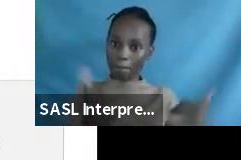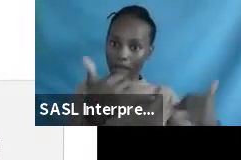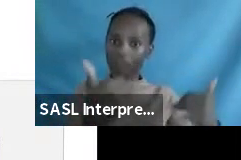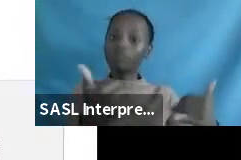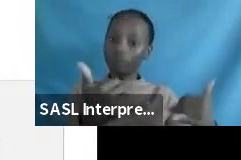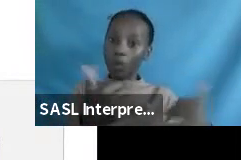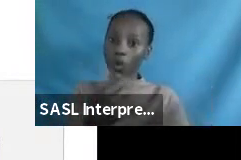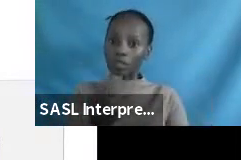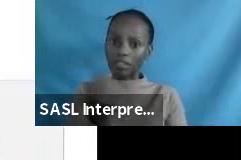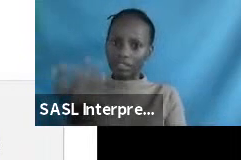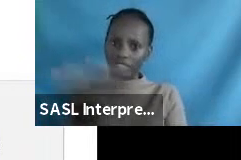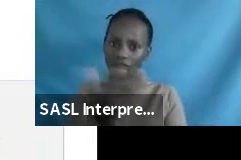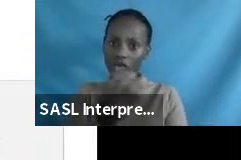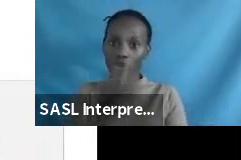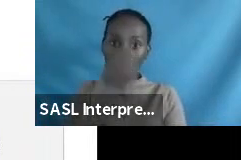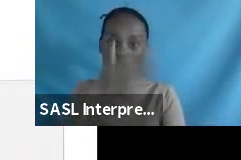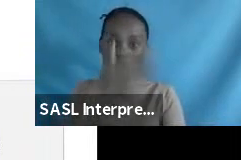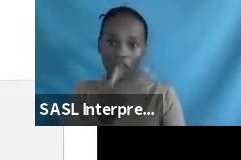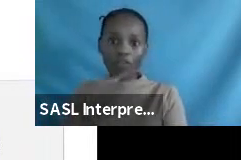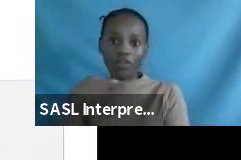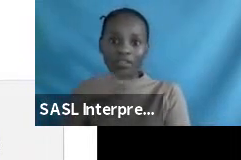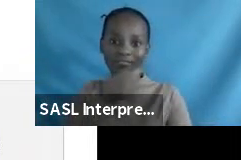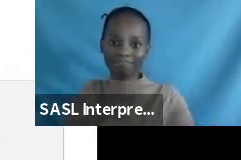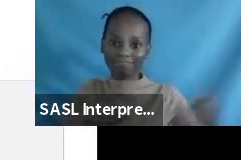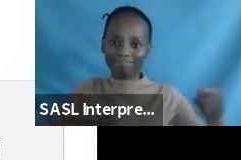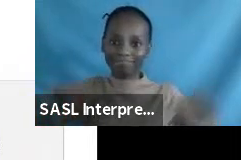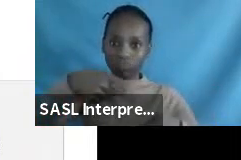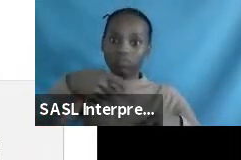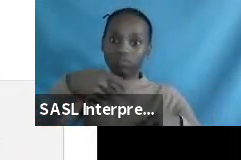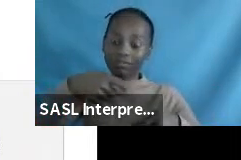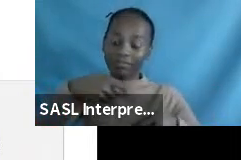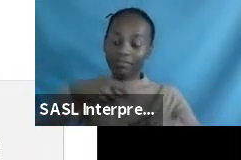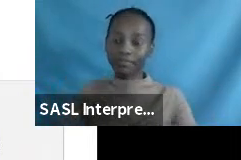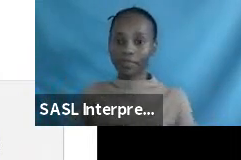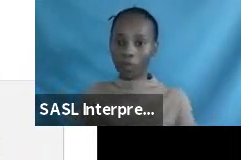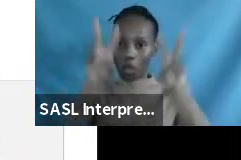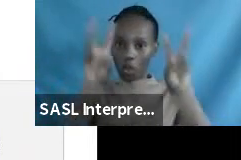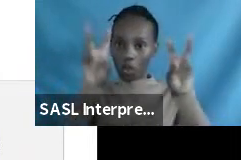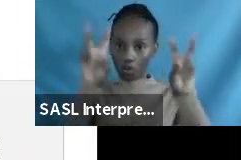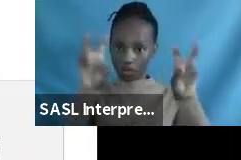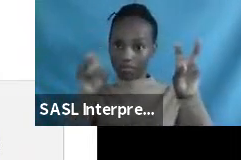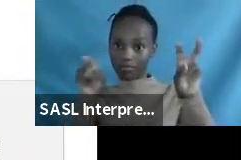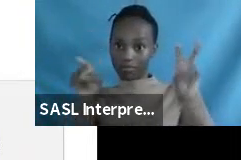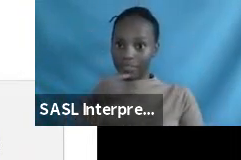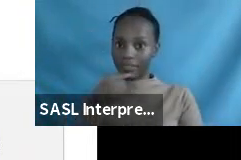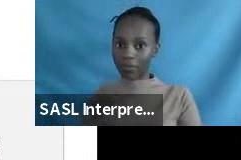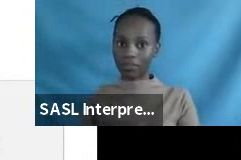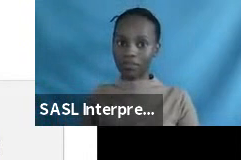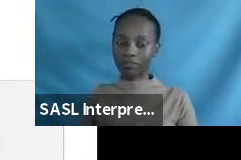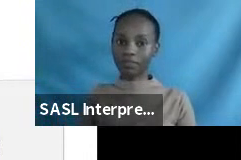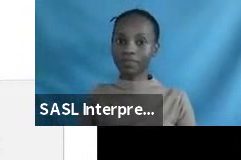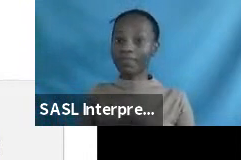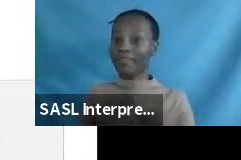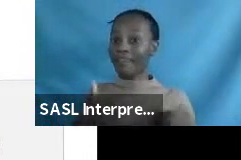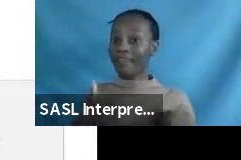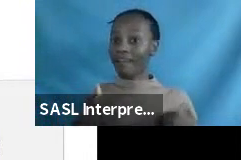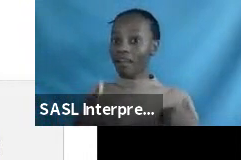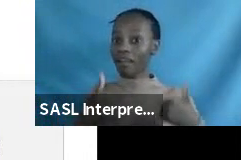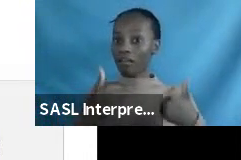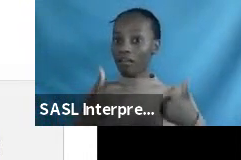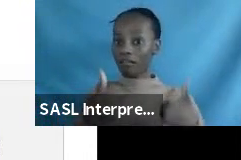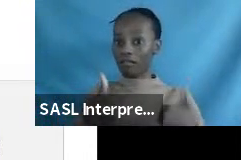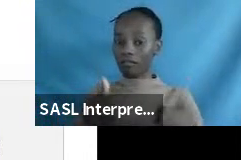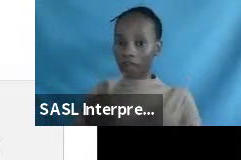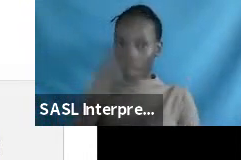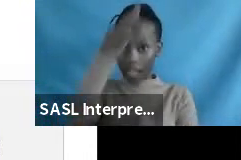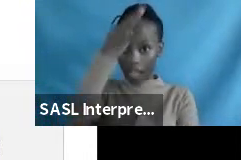flows. And I quote, "Our heads of state and government said they are aware that the problem of